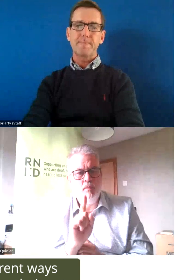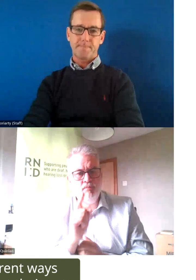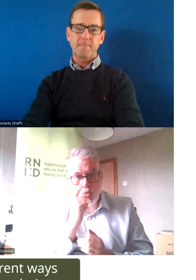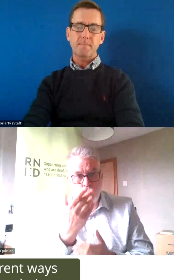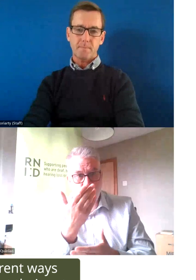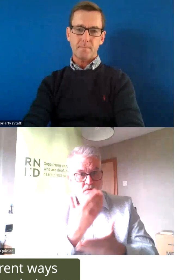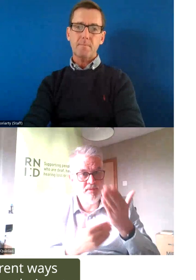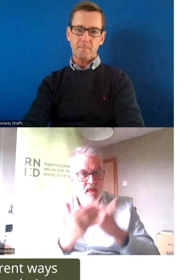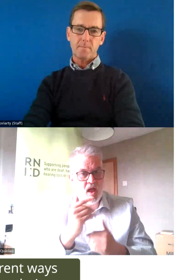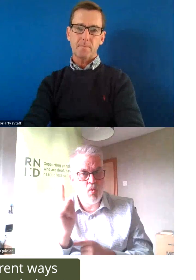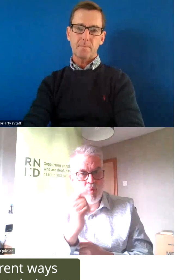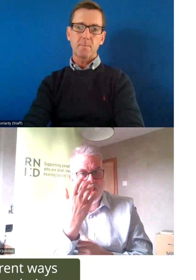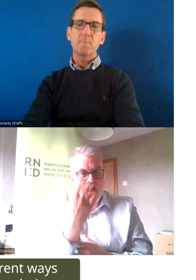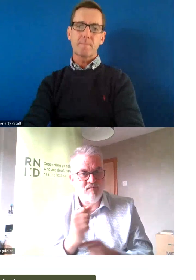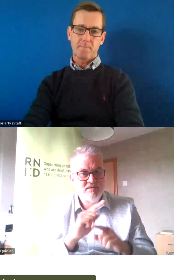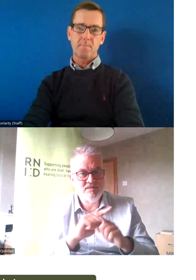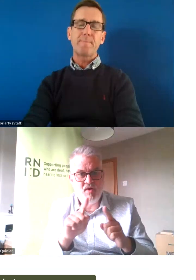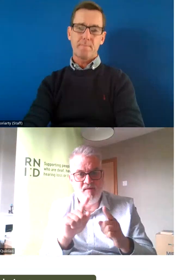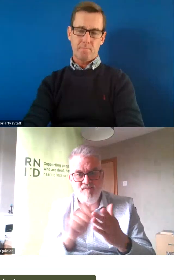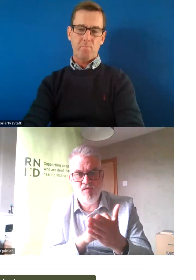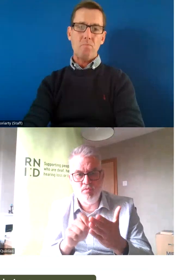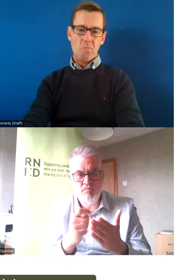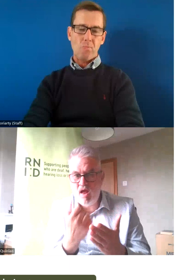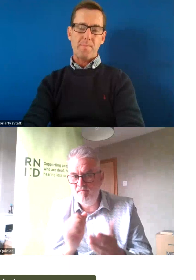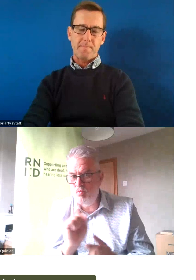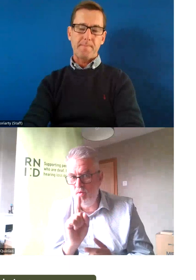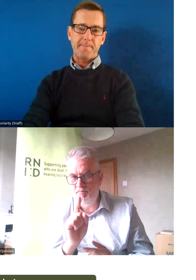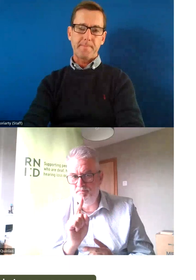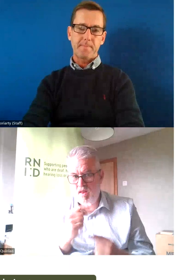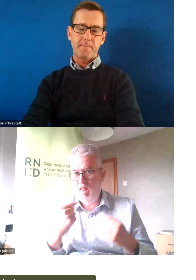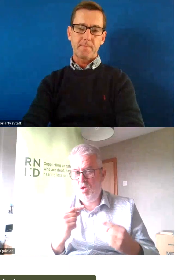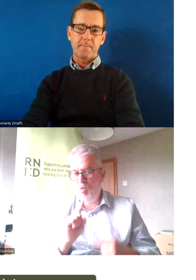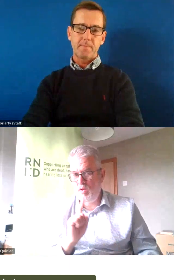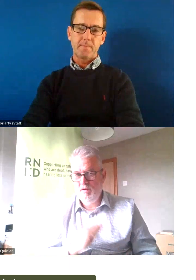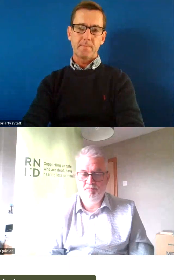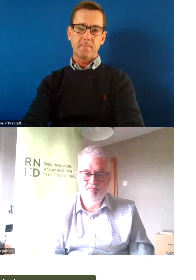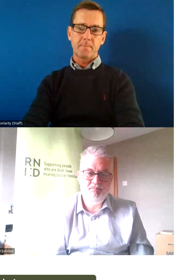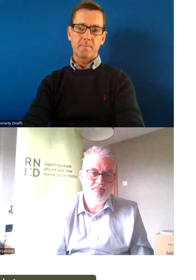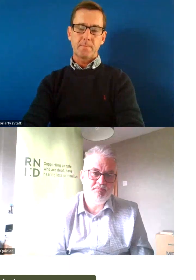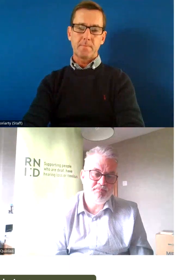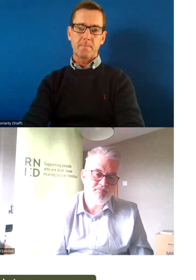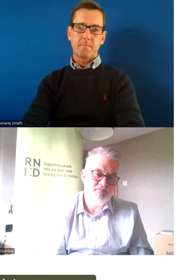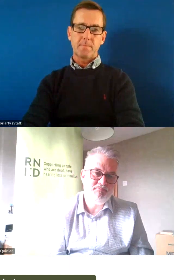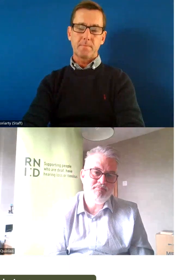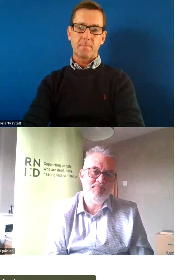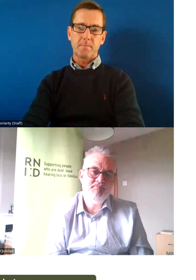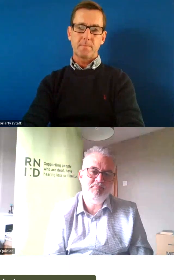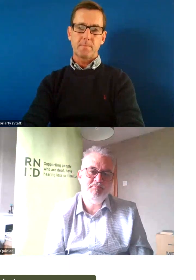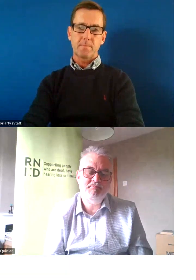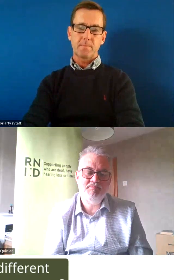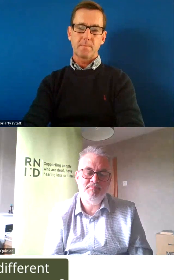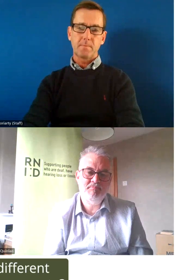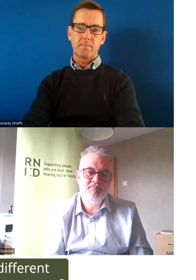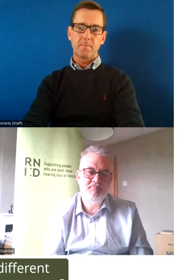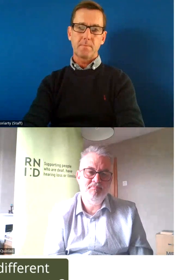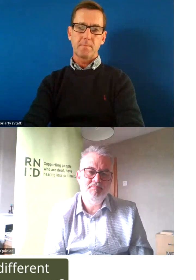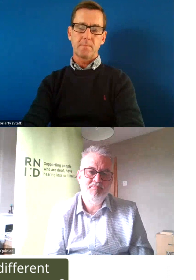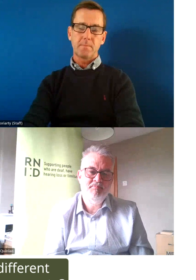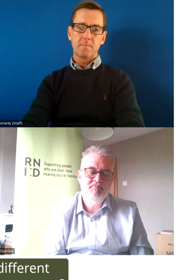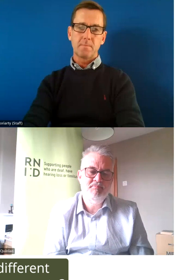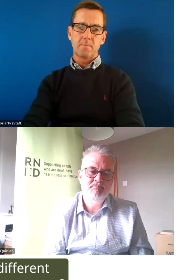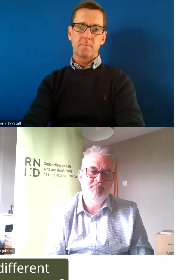people can cast their vote. So could you just explain to me now, what are